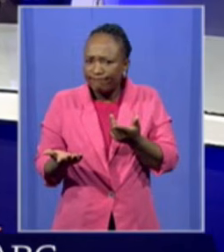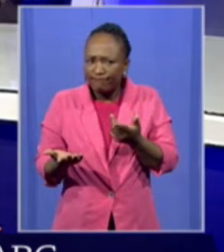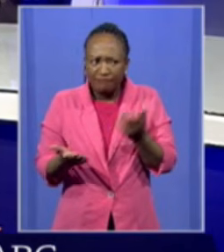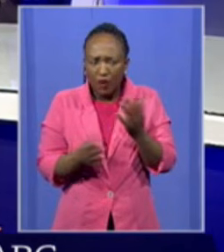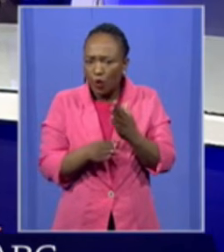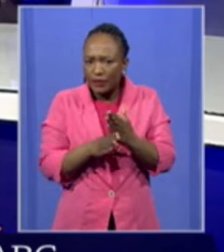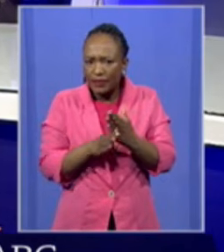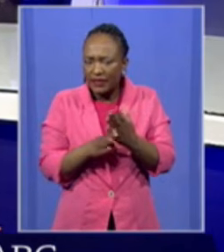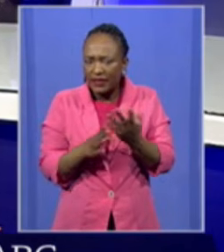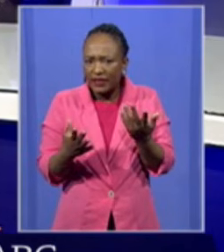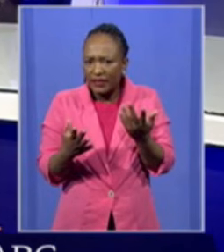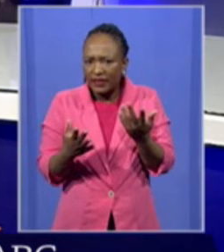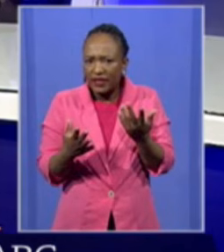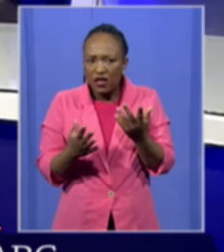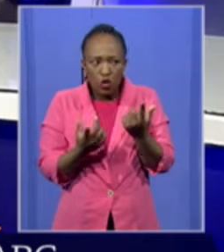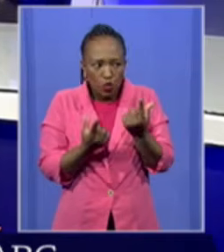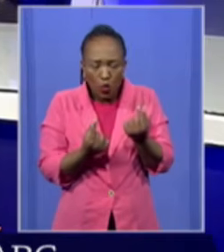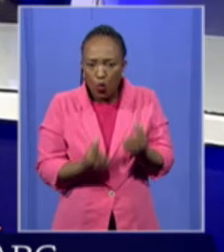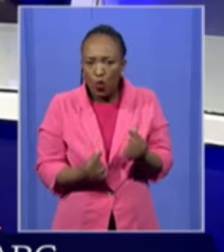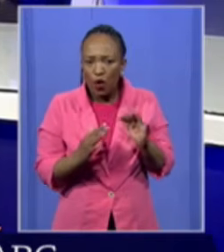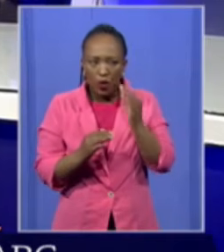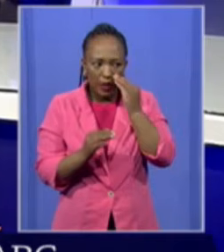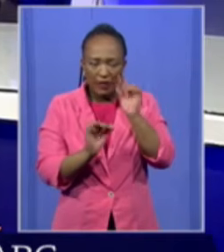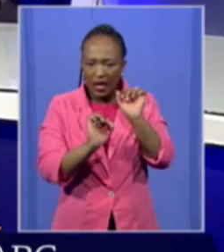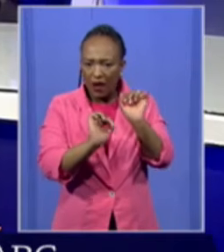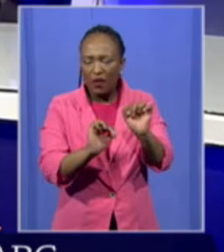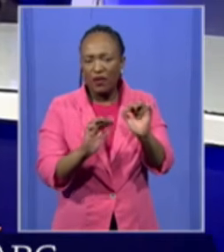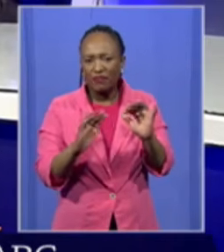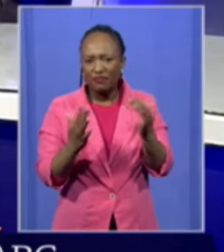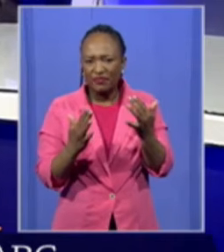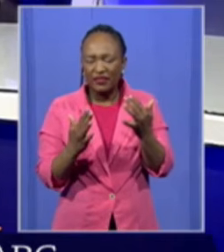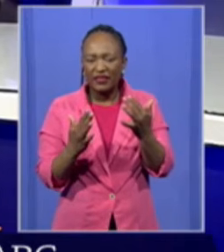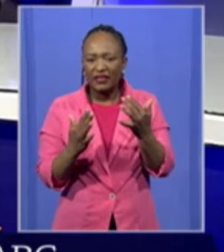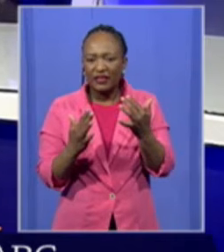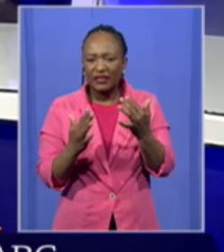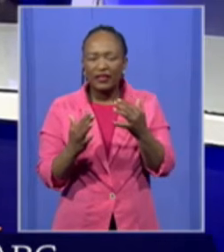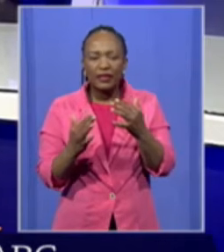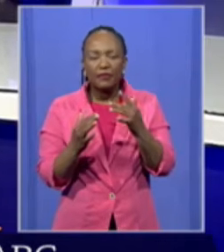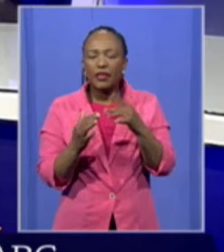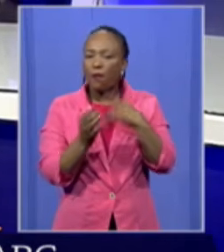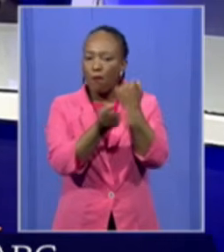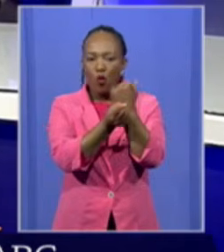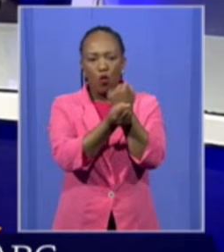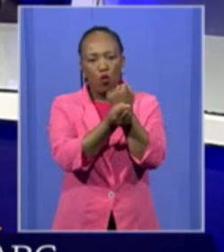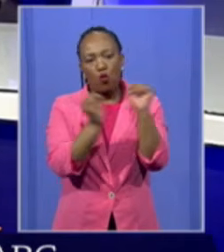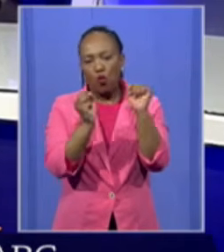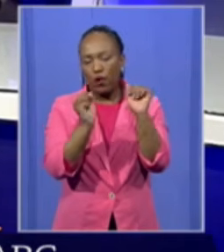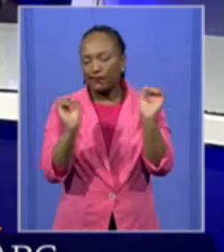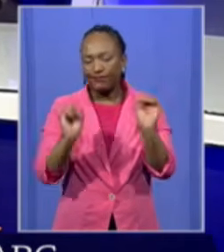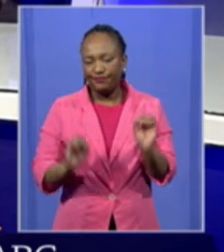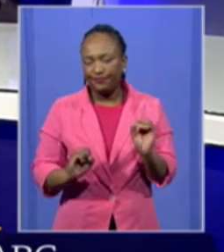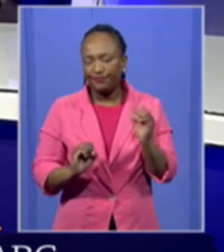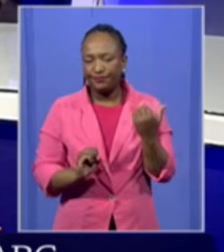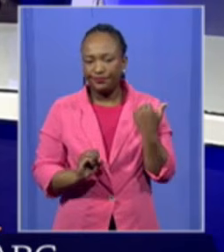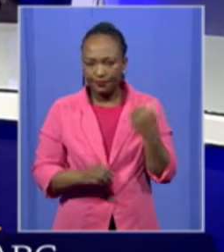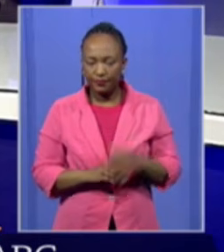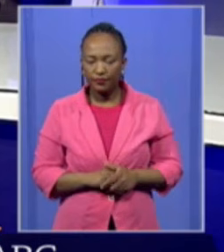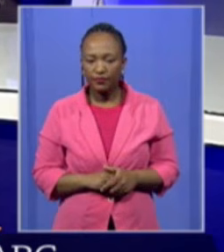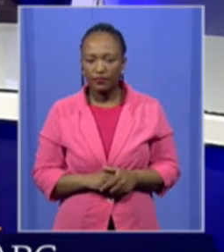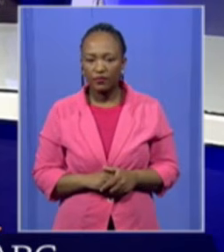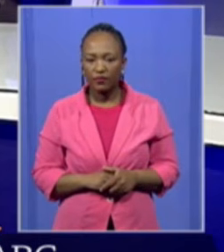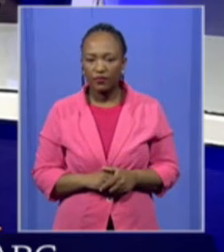sebetsa paleo ya hao jwang ditaba tseo tsa hao jwang ho no sena bolokolohi re ke tshwalo fela me